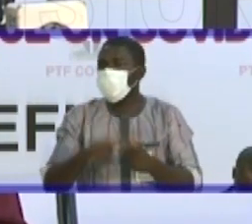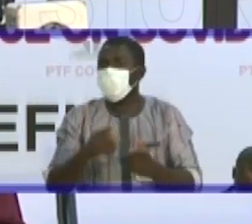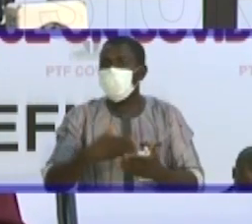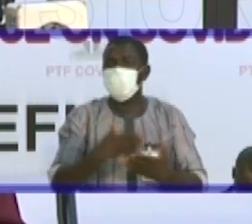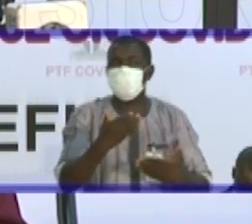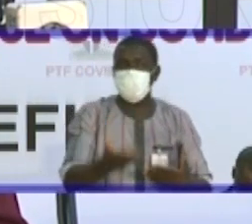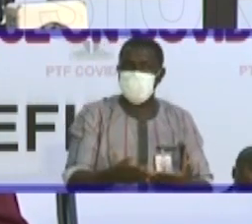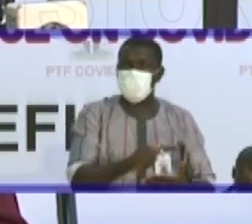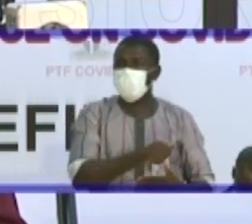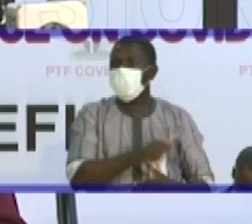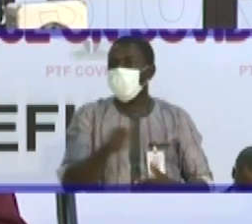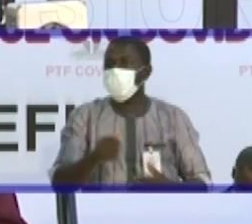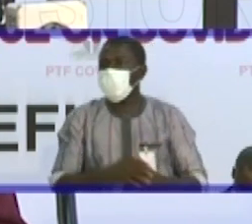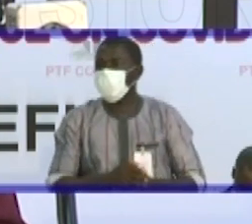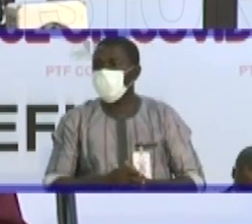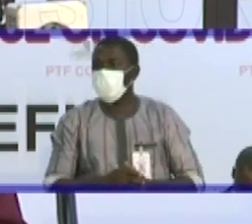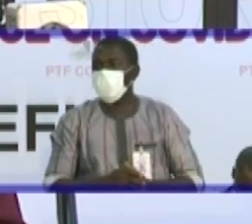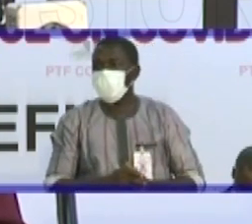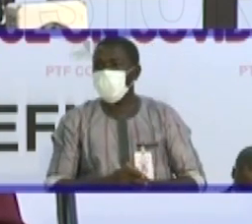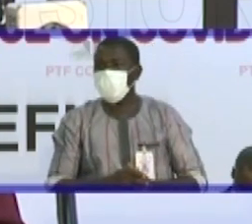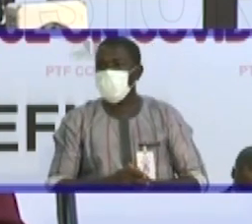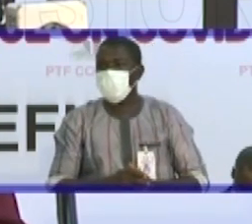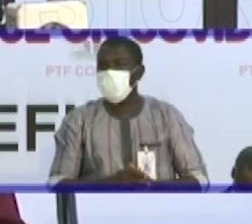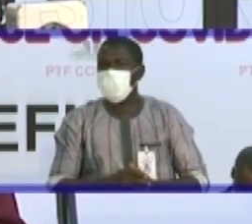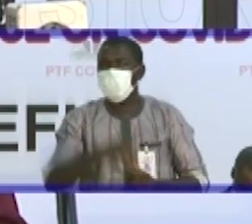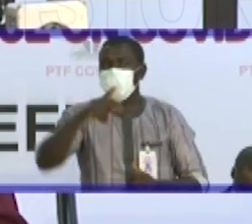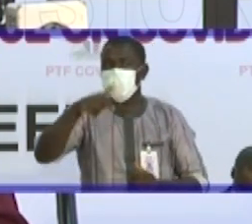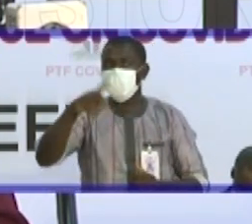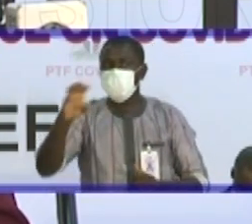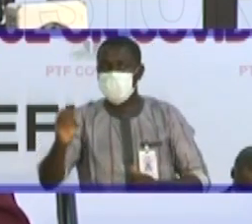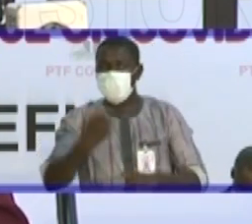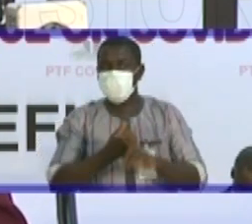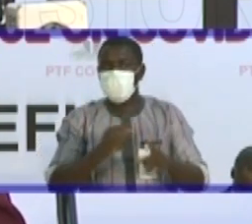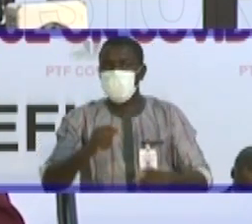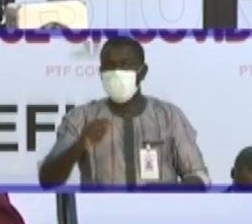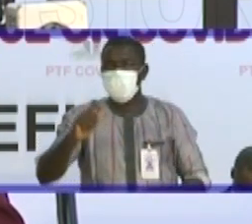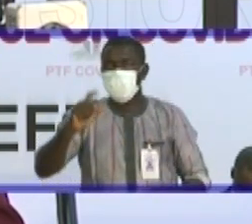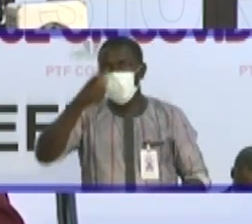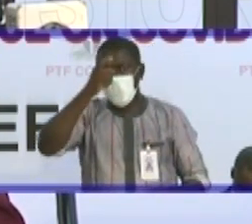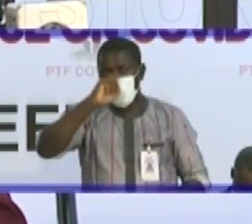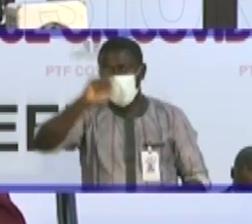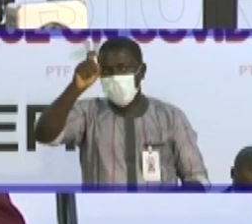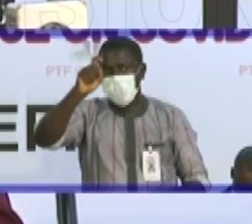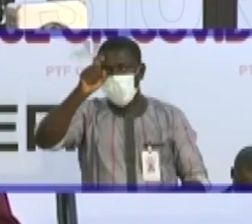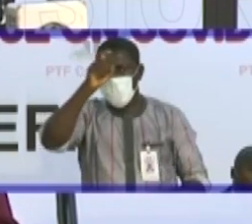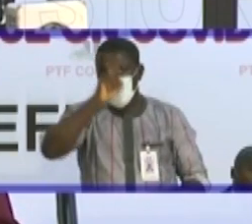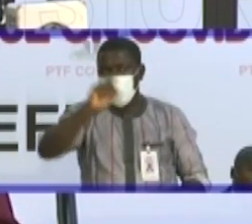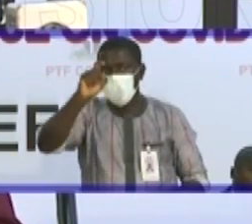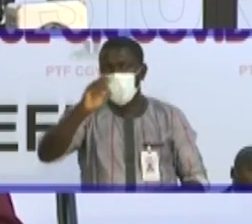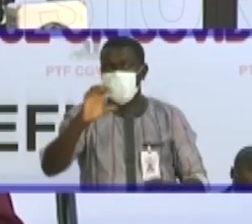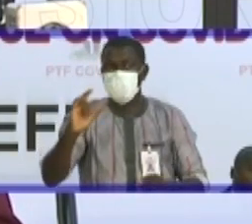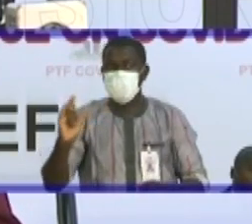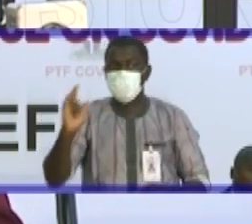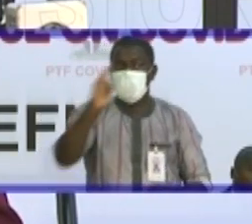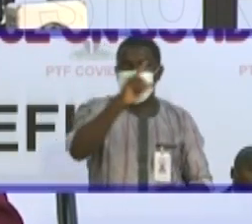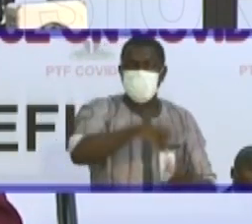of, the UK was trying to buy a plane load of PPE from Turkey. And they had sent an aircraft to go and collect it. There were some